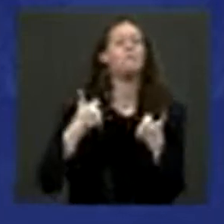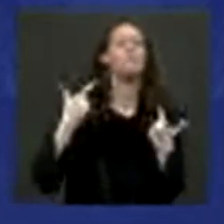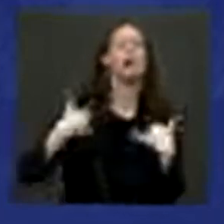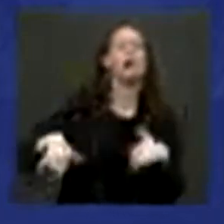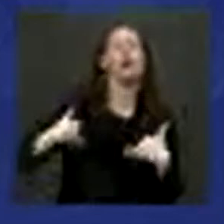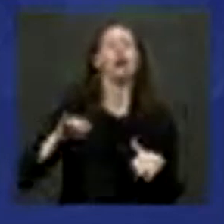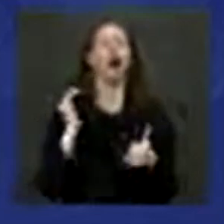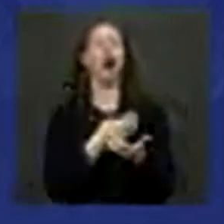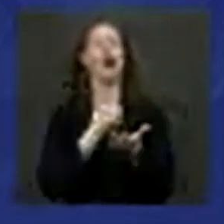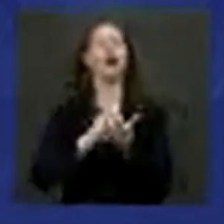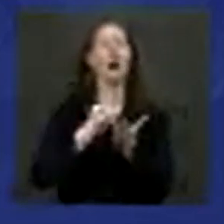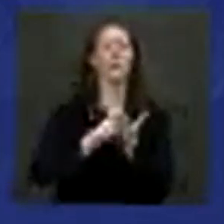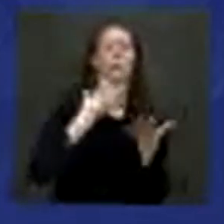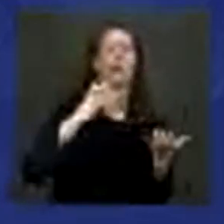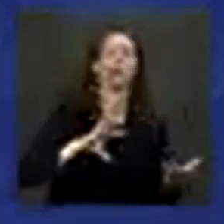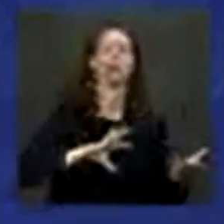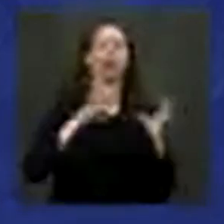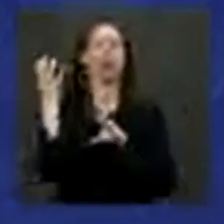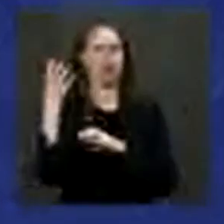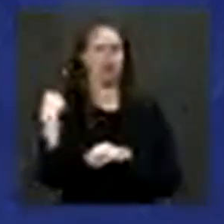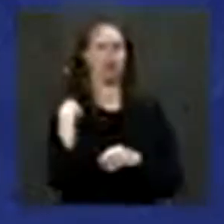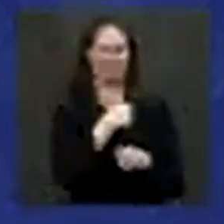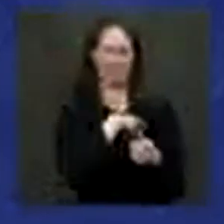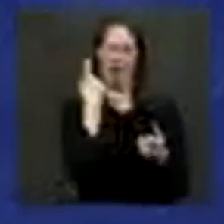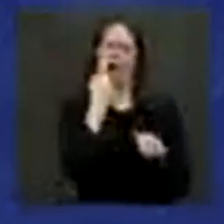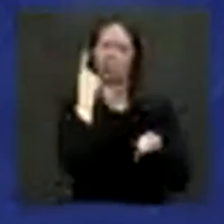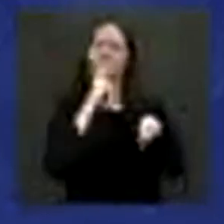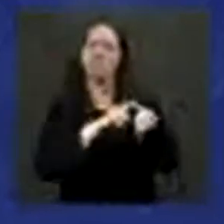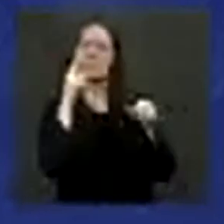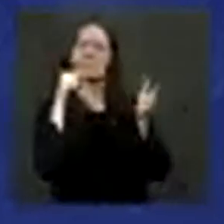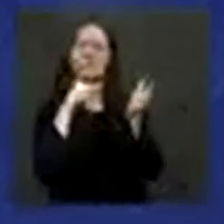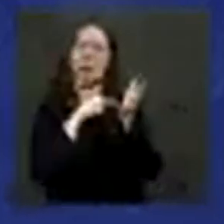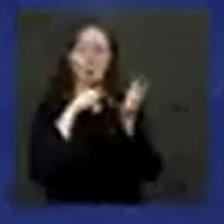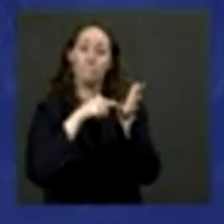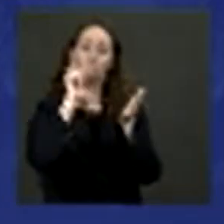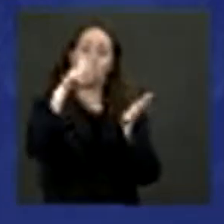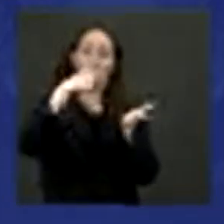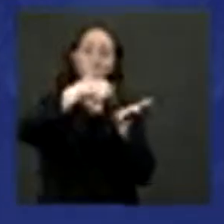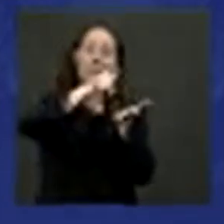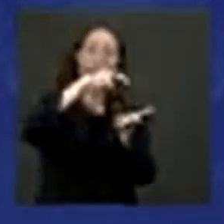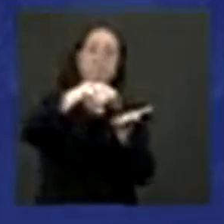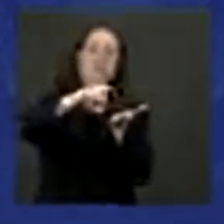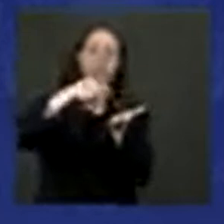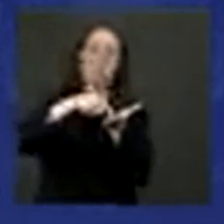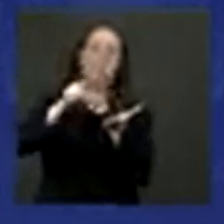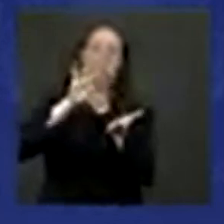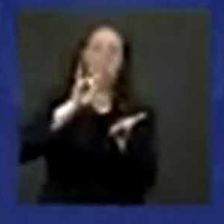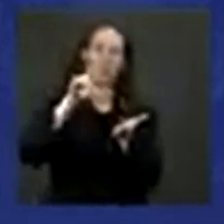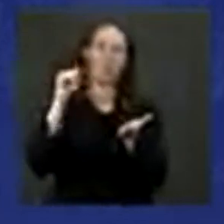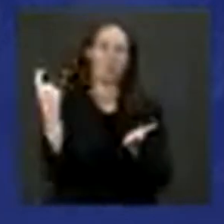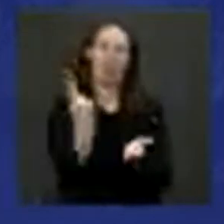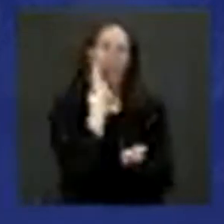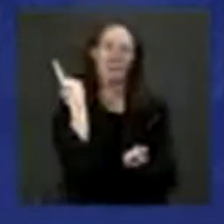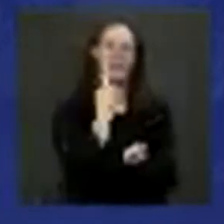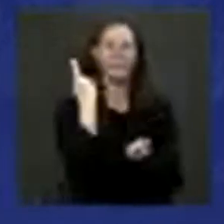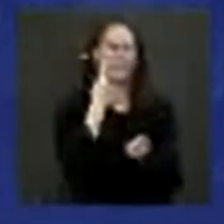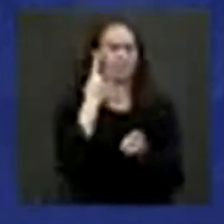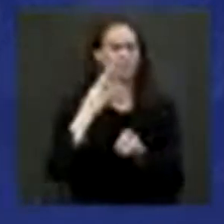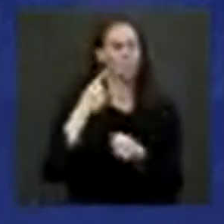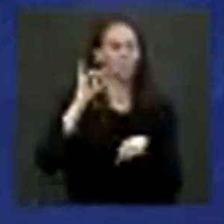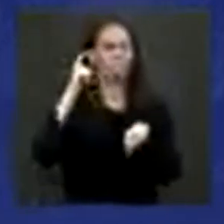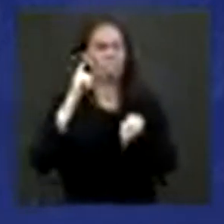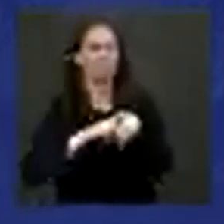already acquired. It's another to require a supermajority to pay the debts already acquired. It's not